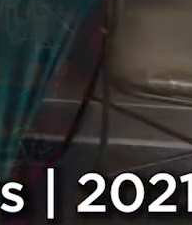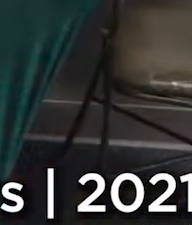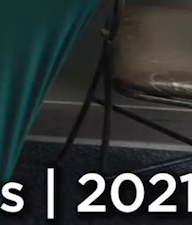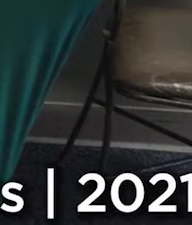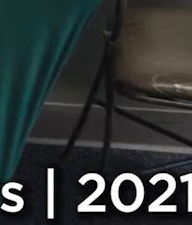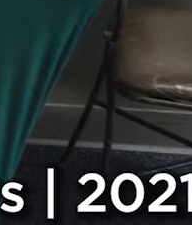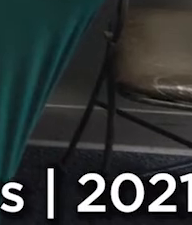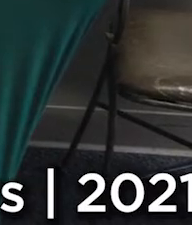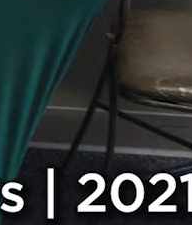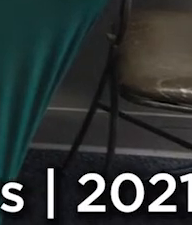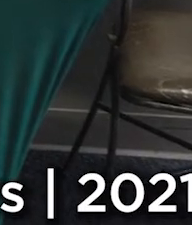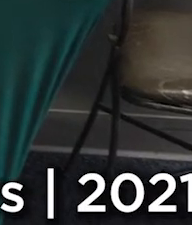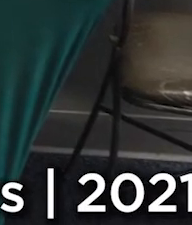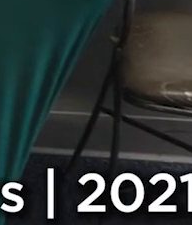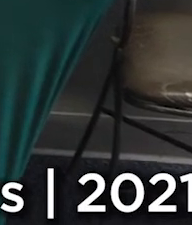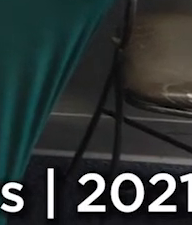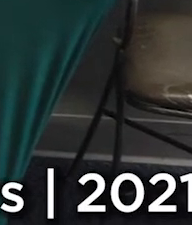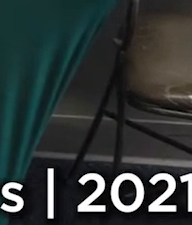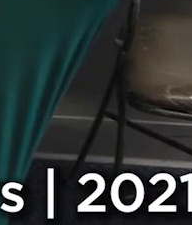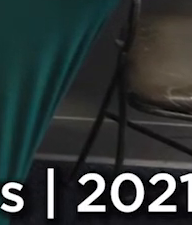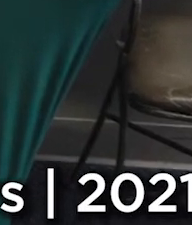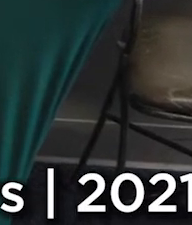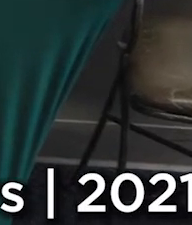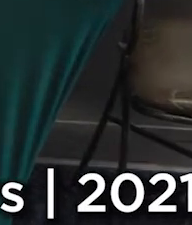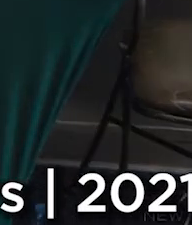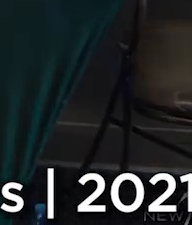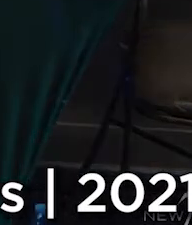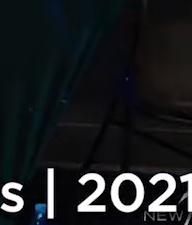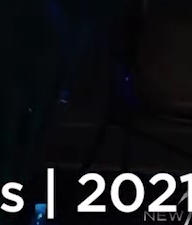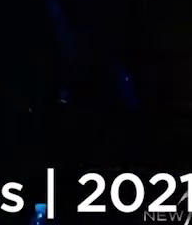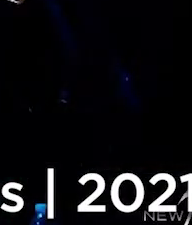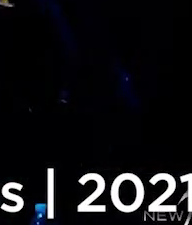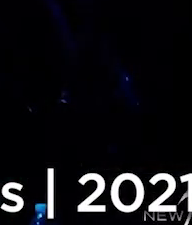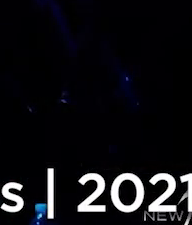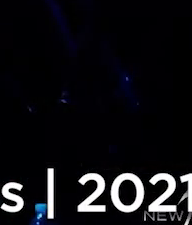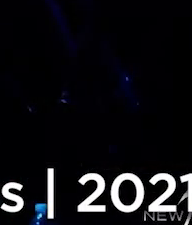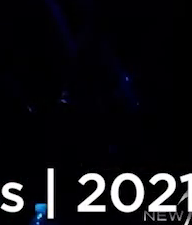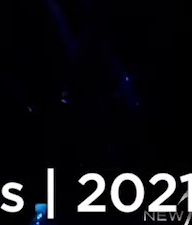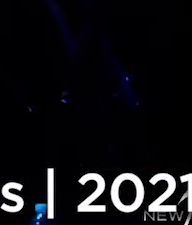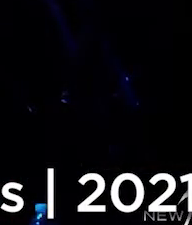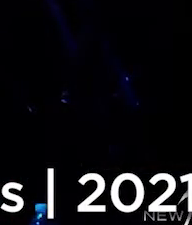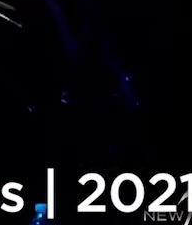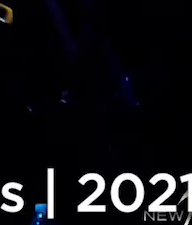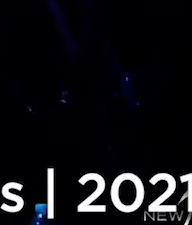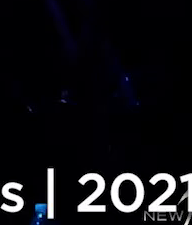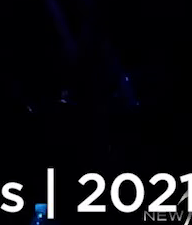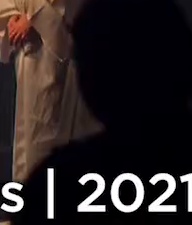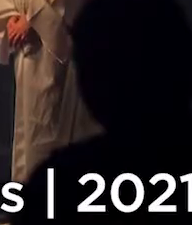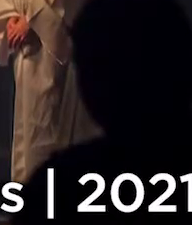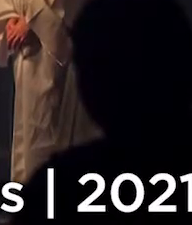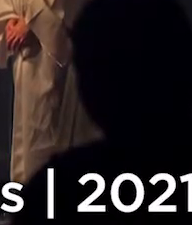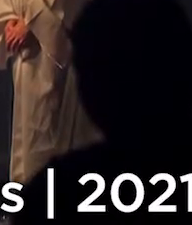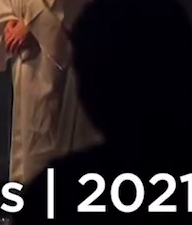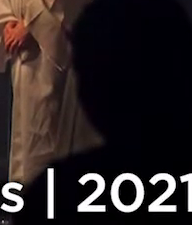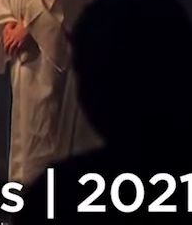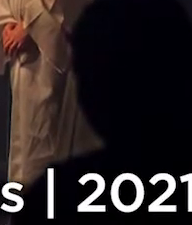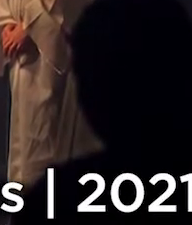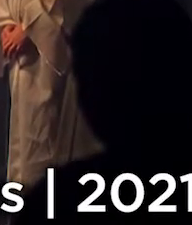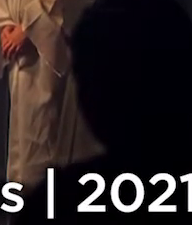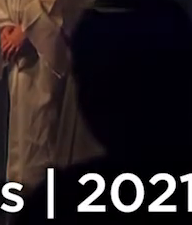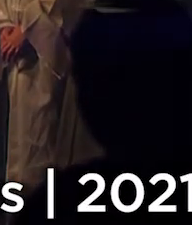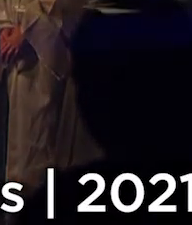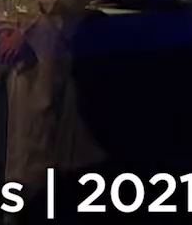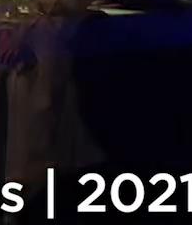provide Bibles and things like that, and talk to people as they came out of the show. And it was an amazing experience to watch the